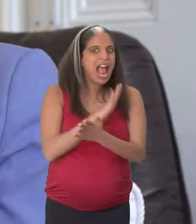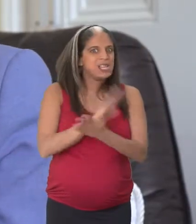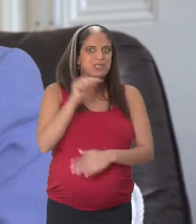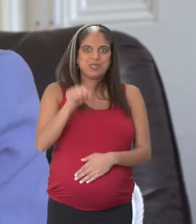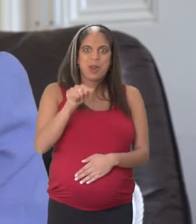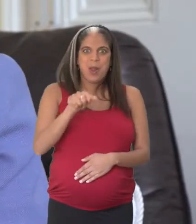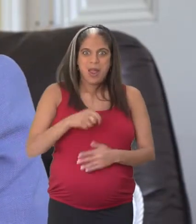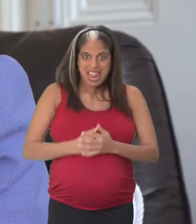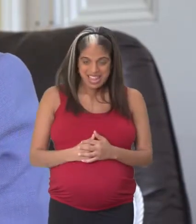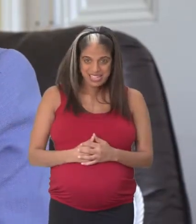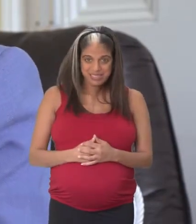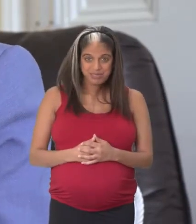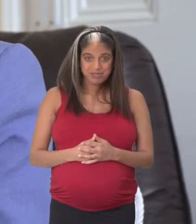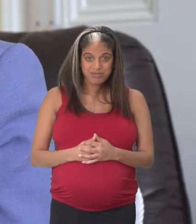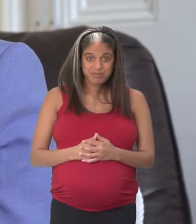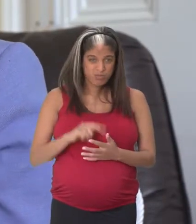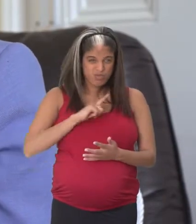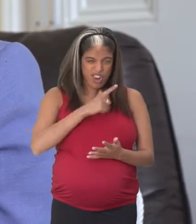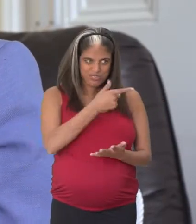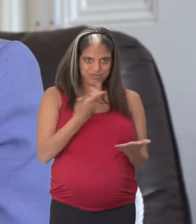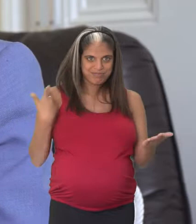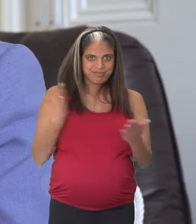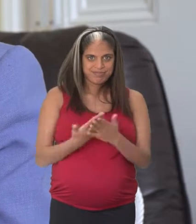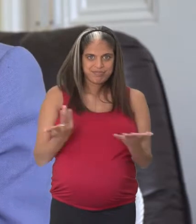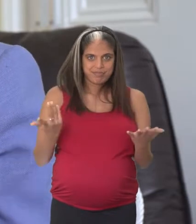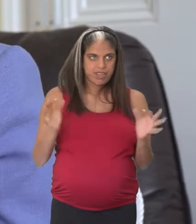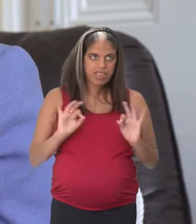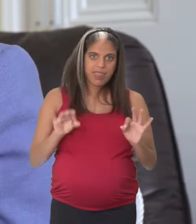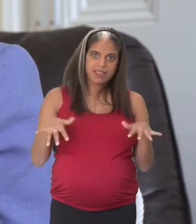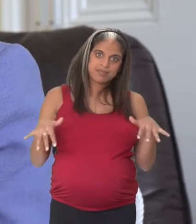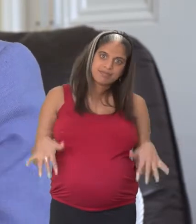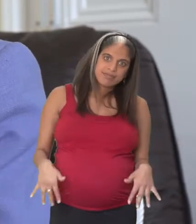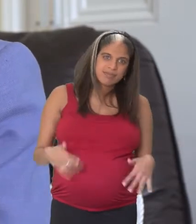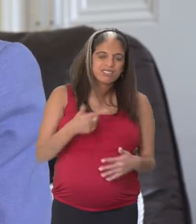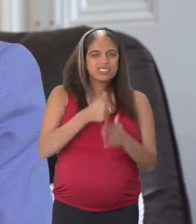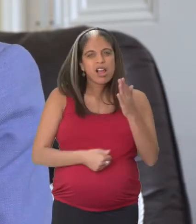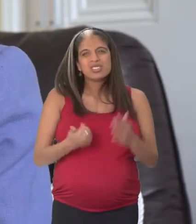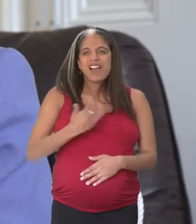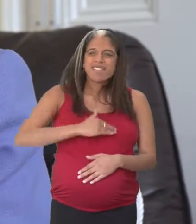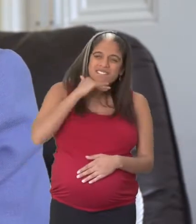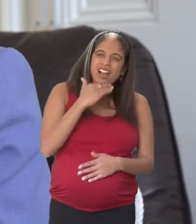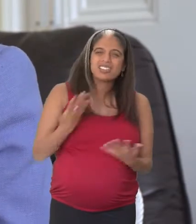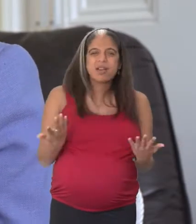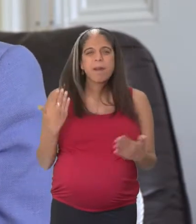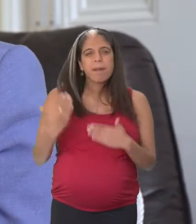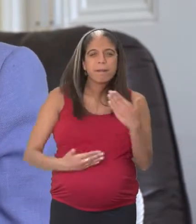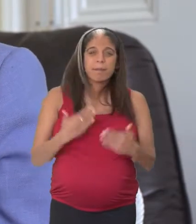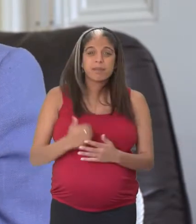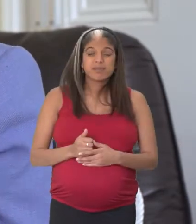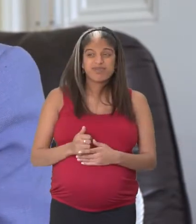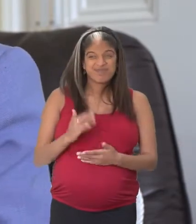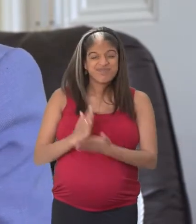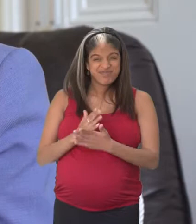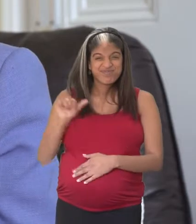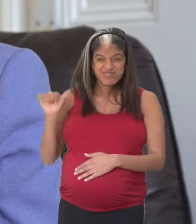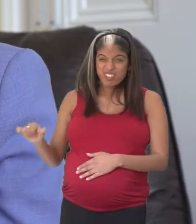you'll really enjoy it, Mum, you know, because you've got nothing to do, you know, and you're getting fed up. And I was,